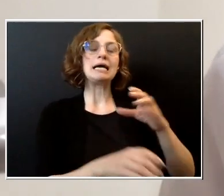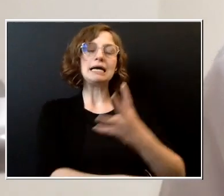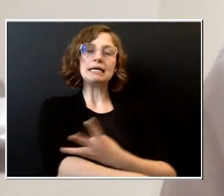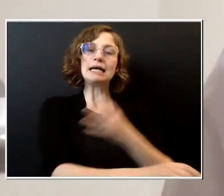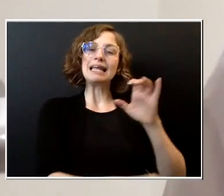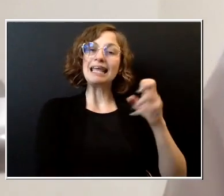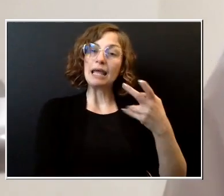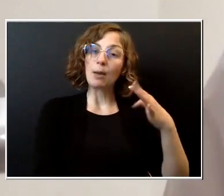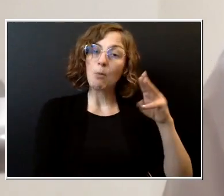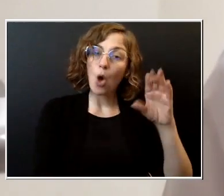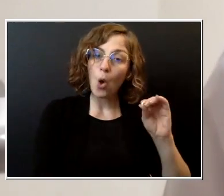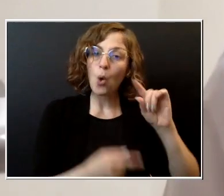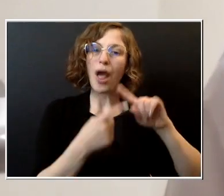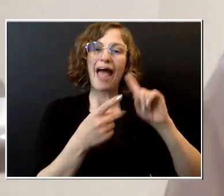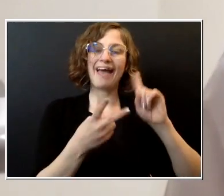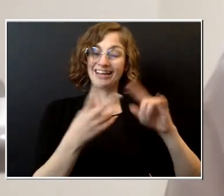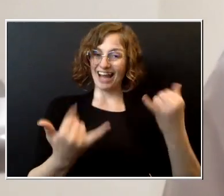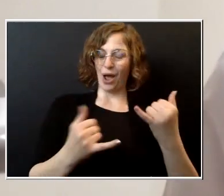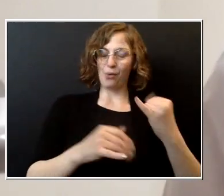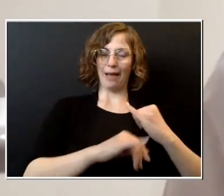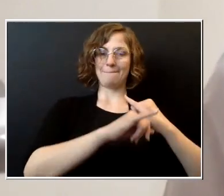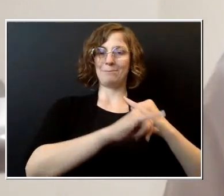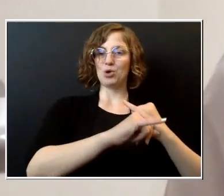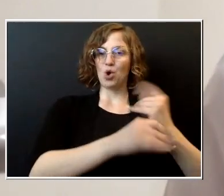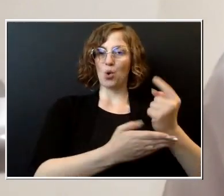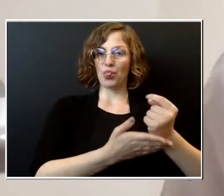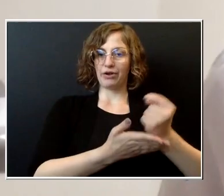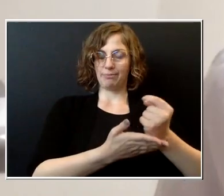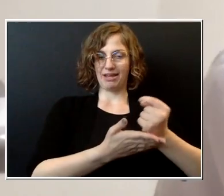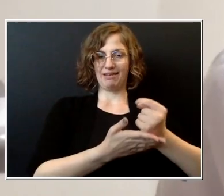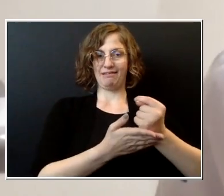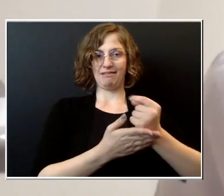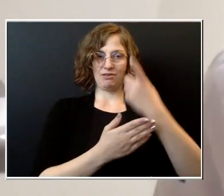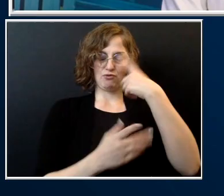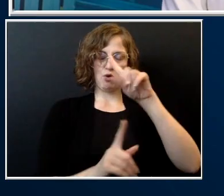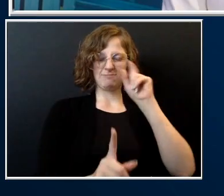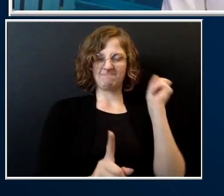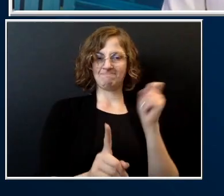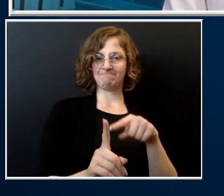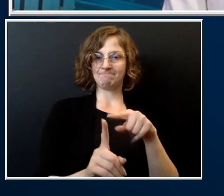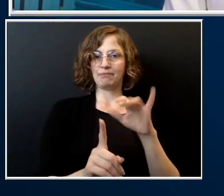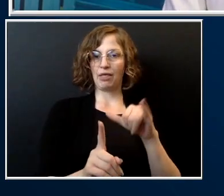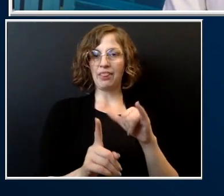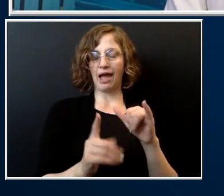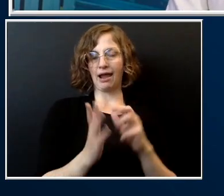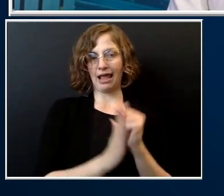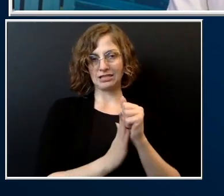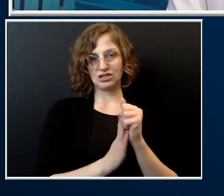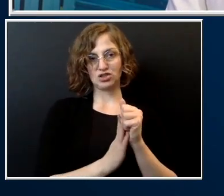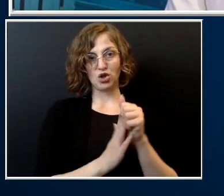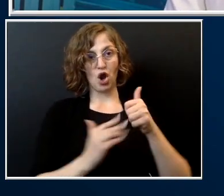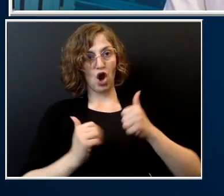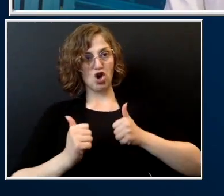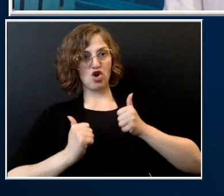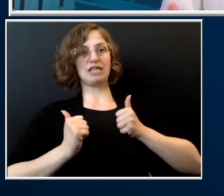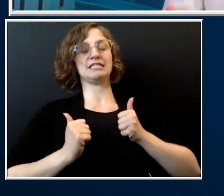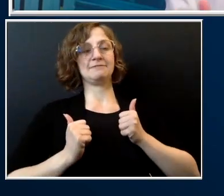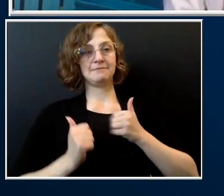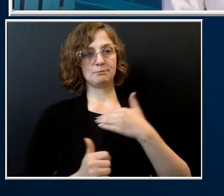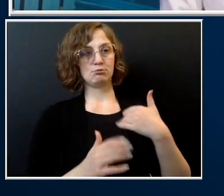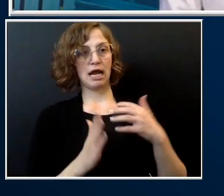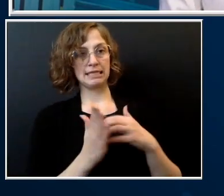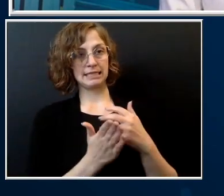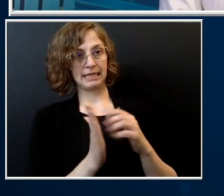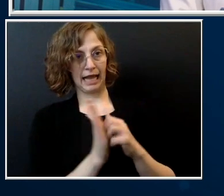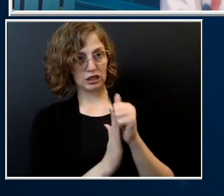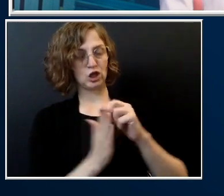to target this aggressive type of breast cancer. So aggressive breast cancer means aggressive treatment. Lisa mentioned